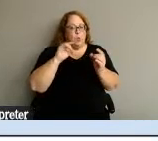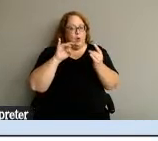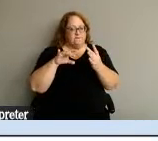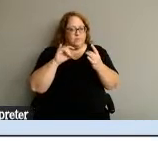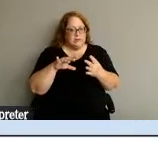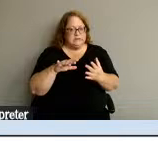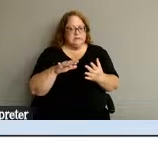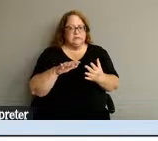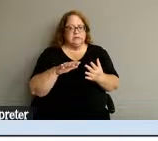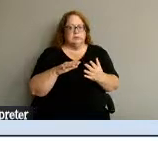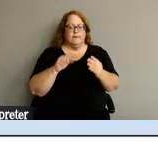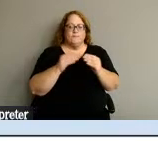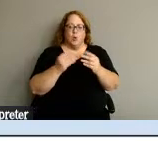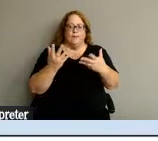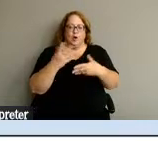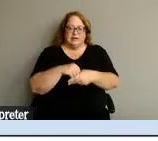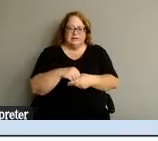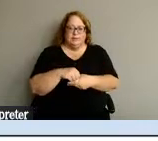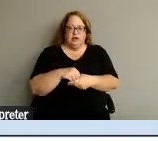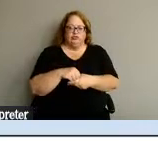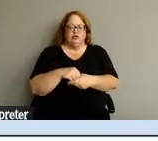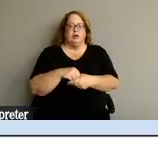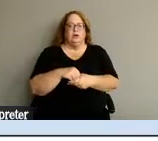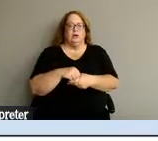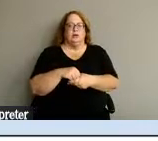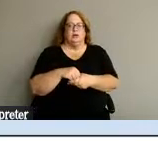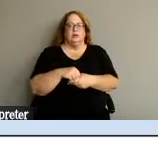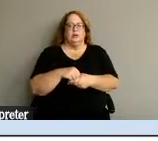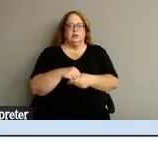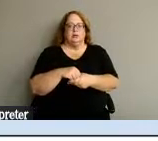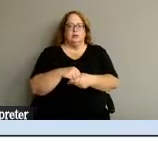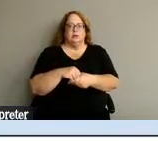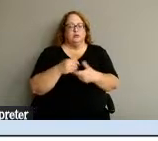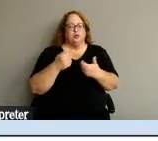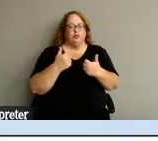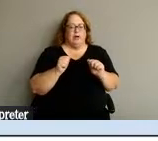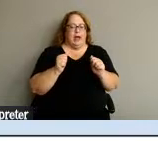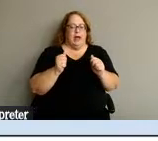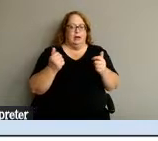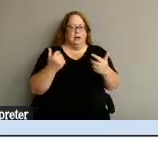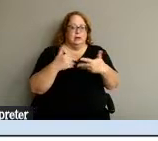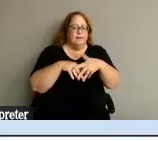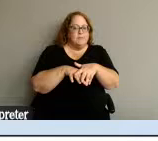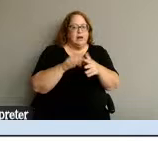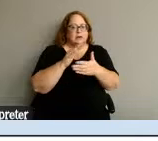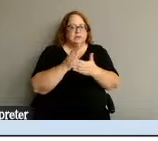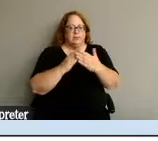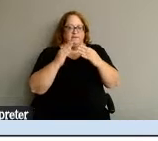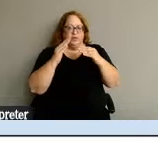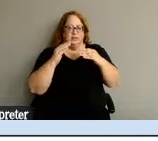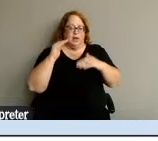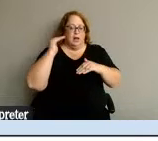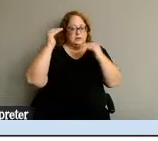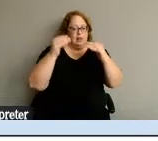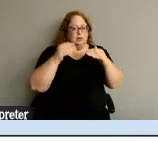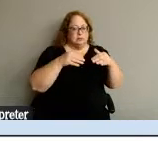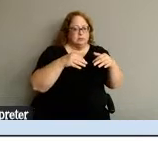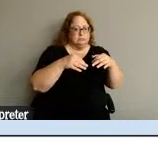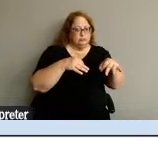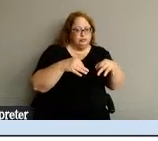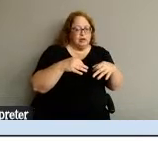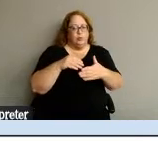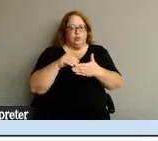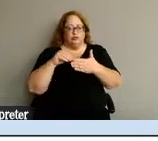and more participation. So try and combine some of the adult direction with some more of the student